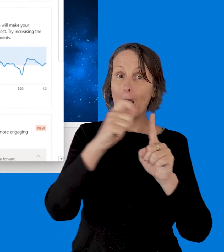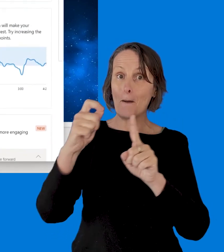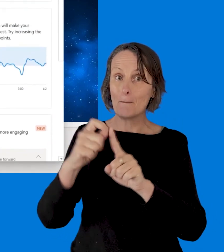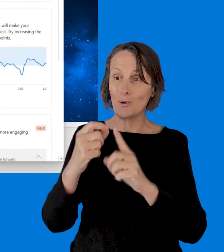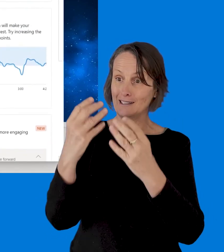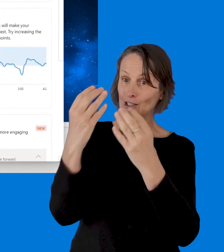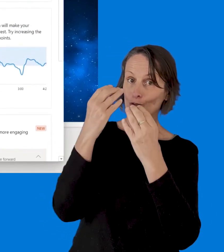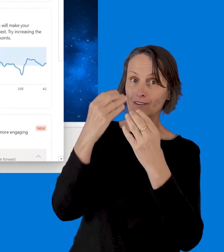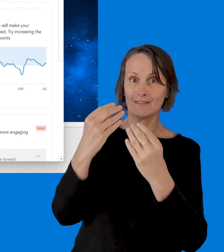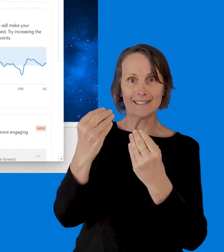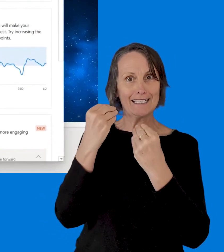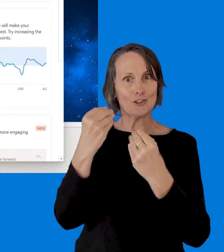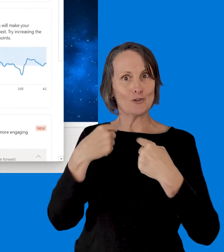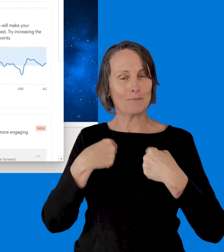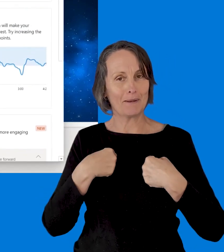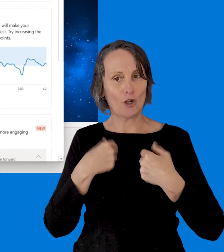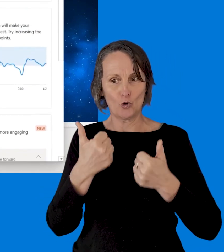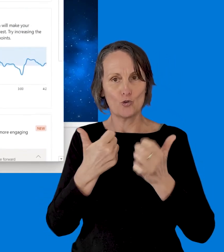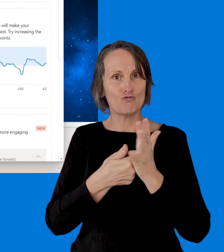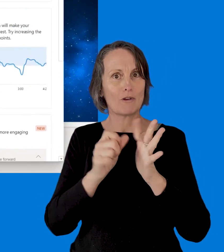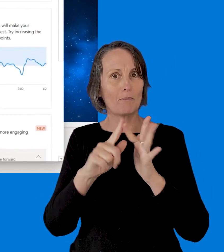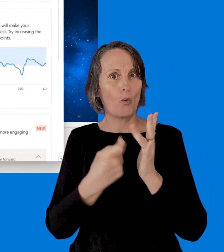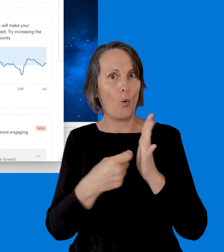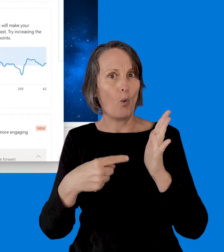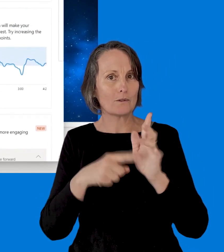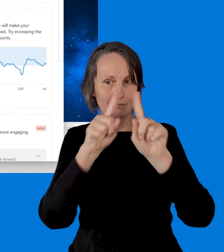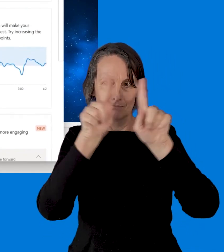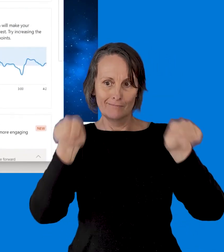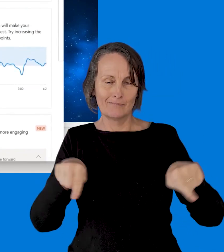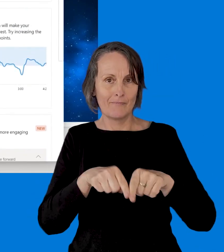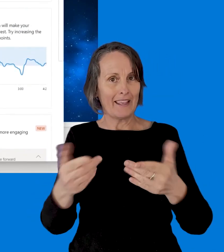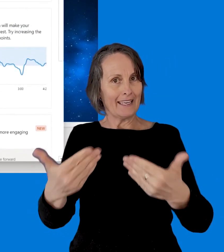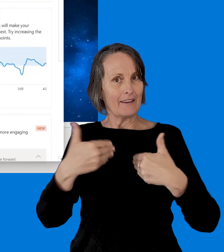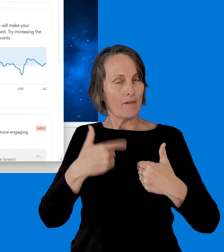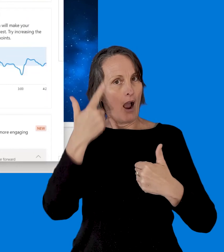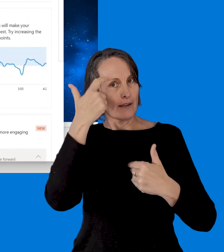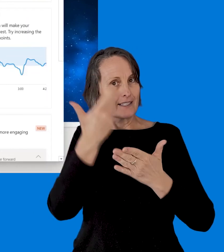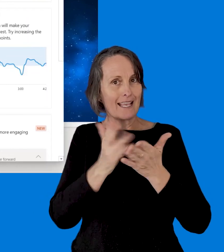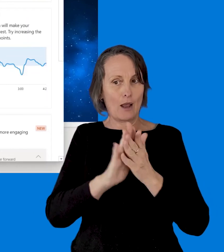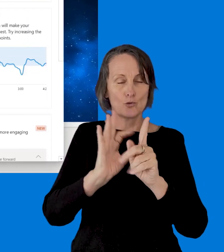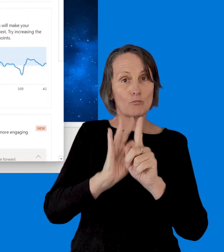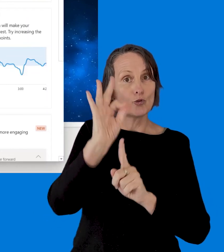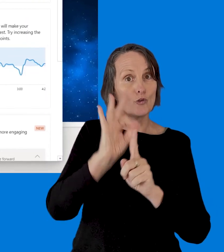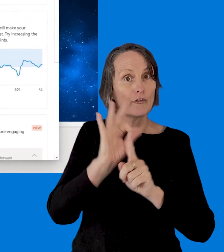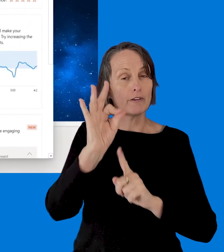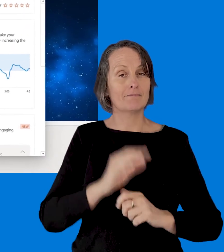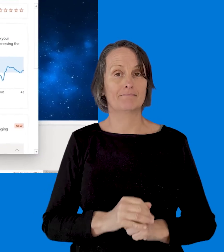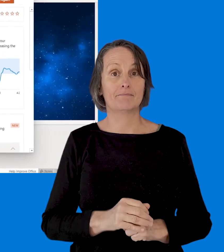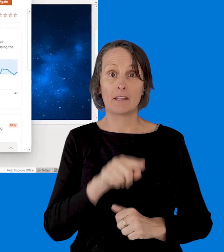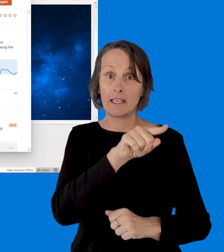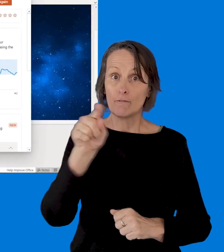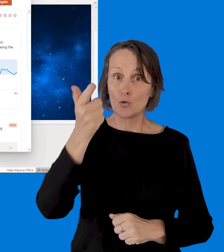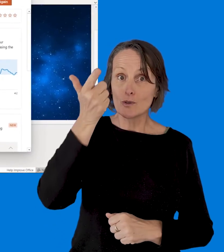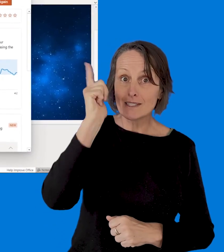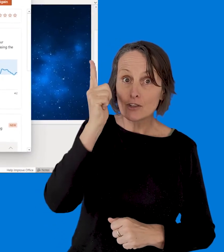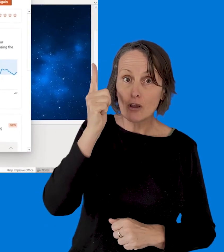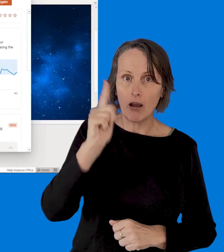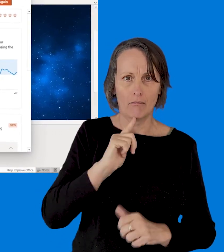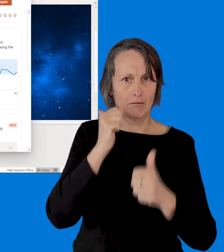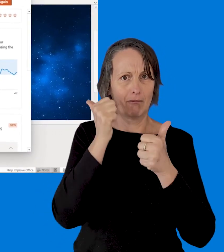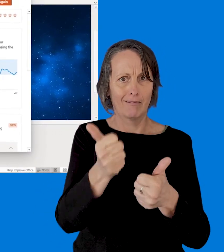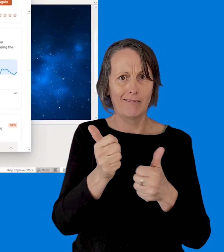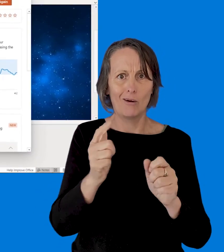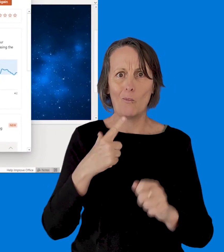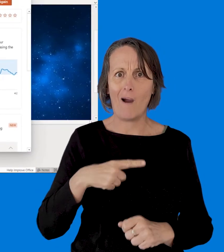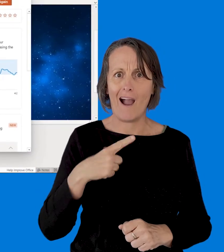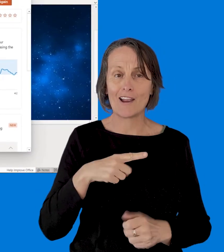PowerPoint gives you this great report and really gives you suggestions on how to improve. Now, if you're an educator, what a great thing to do